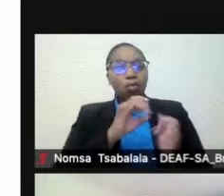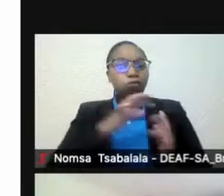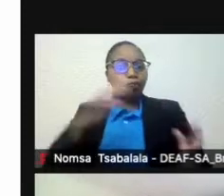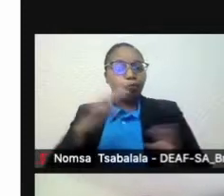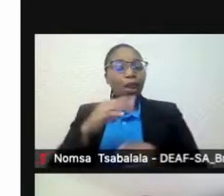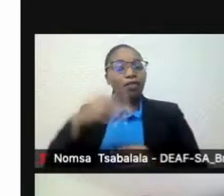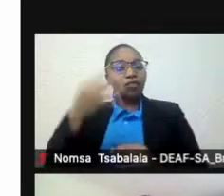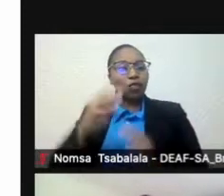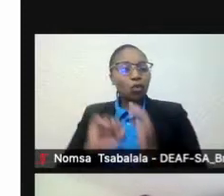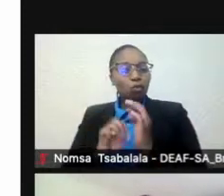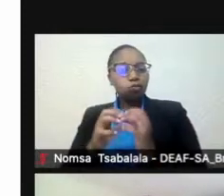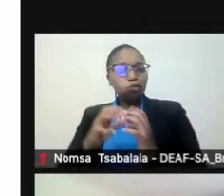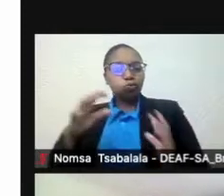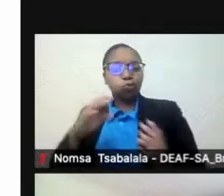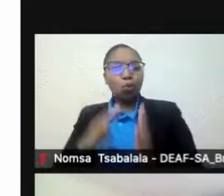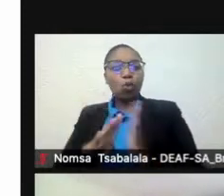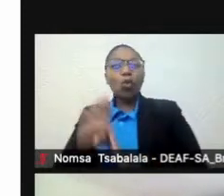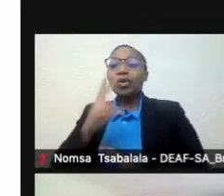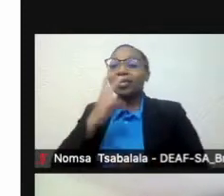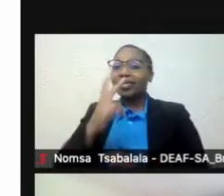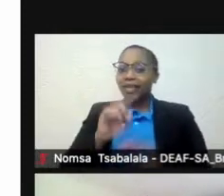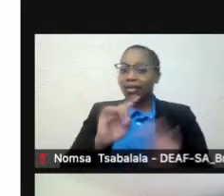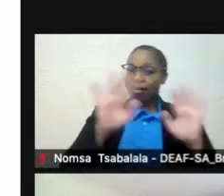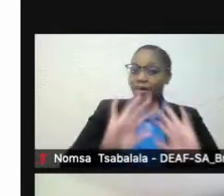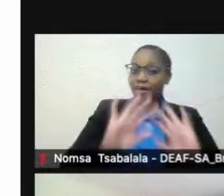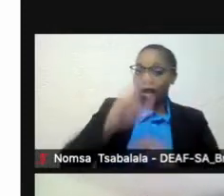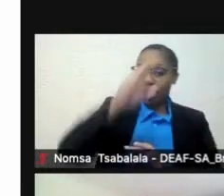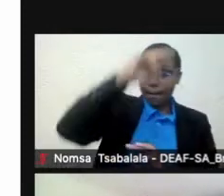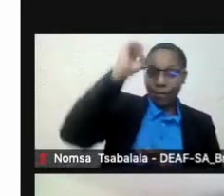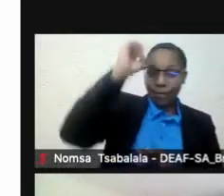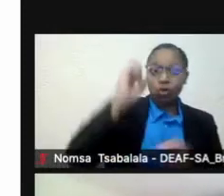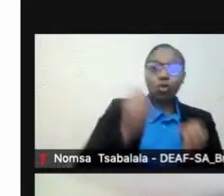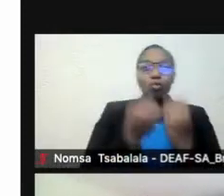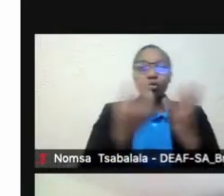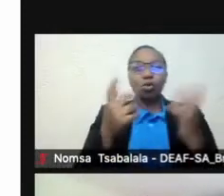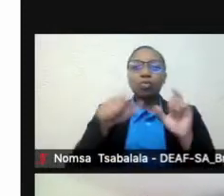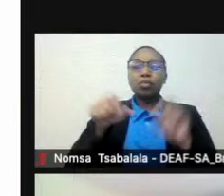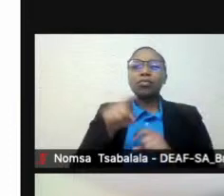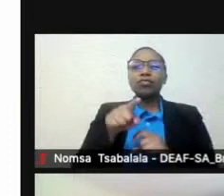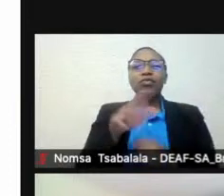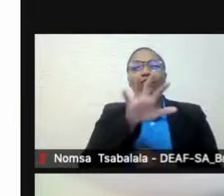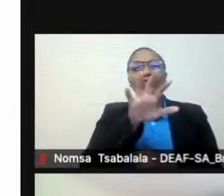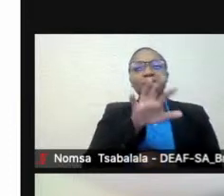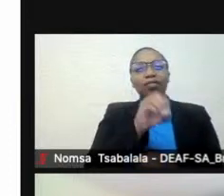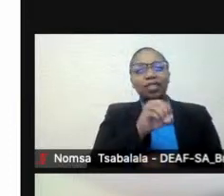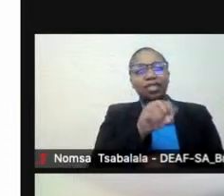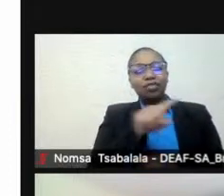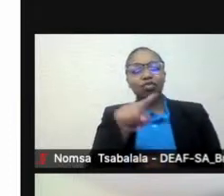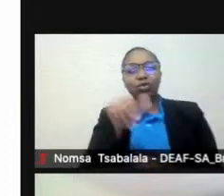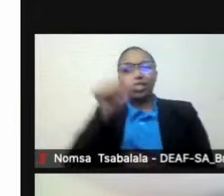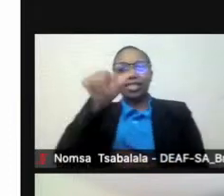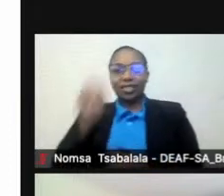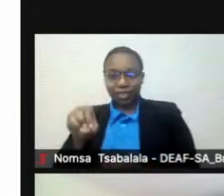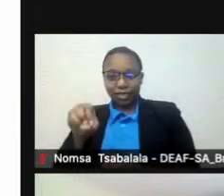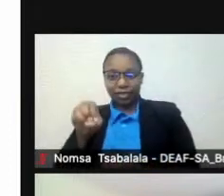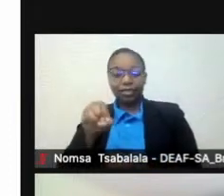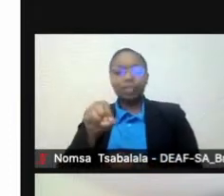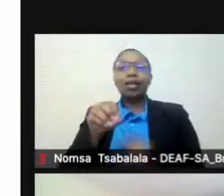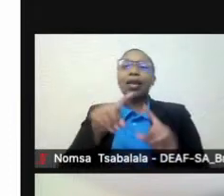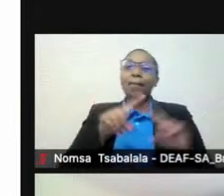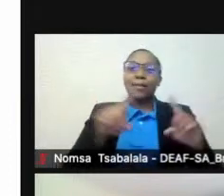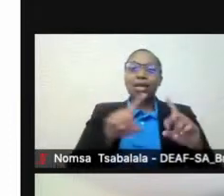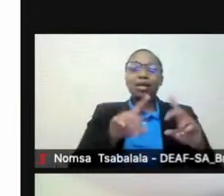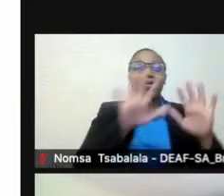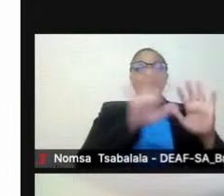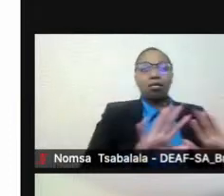blue in the third wave, most admissions were in older people, 50s and 60s. However, in red, in the